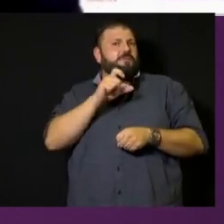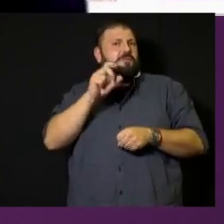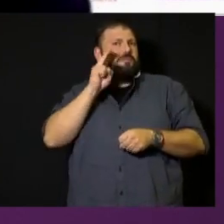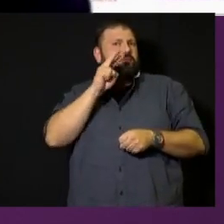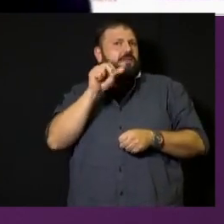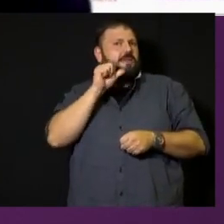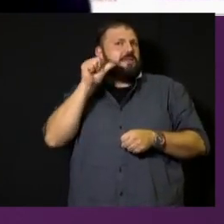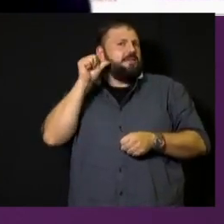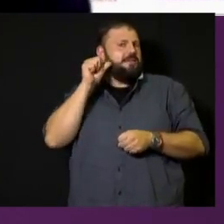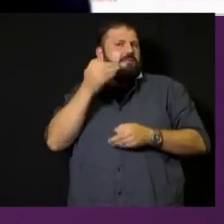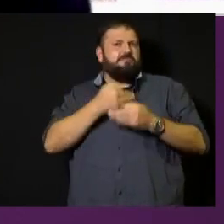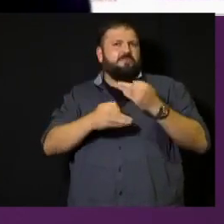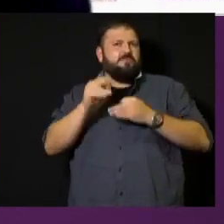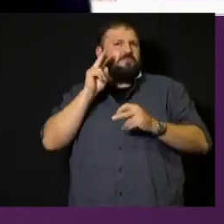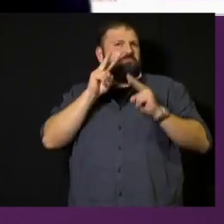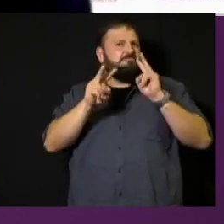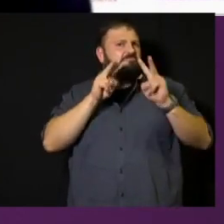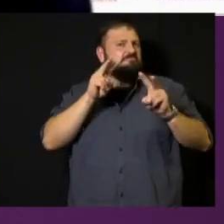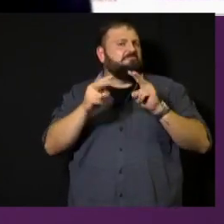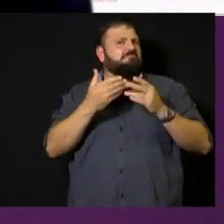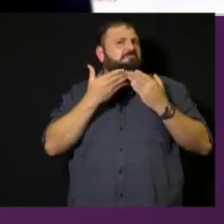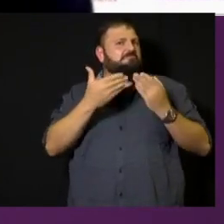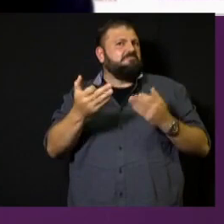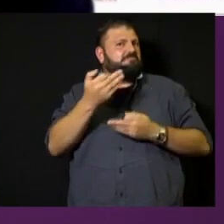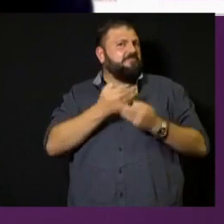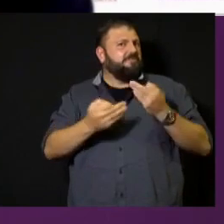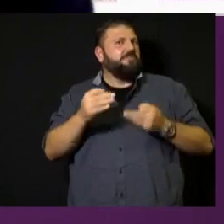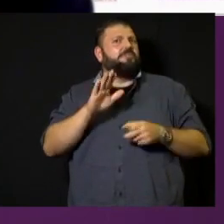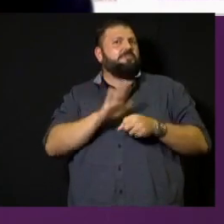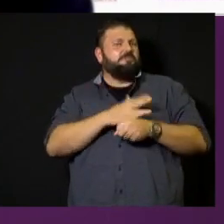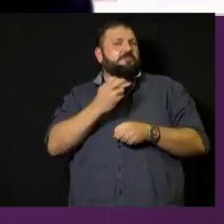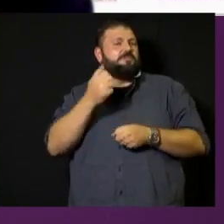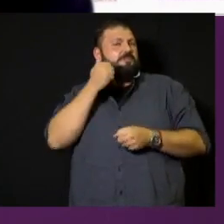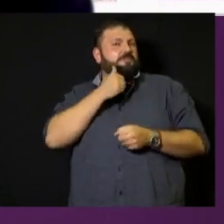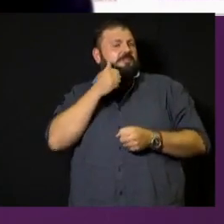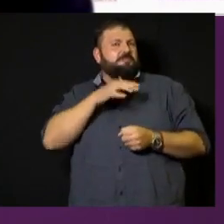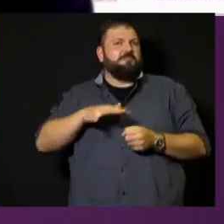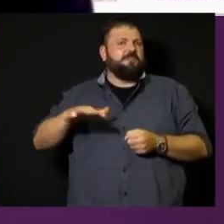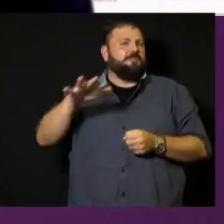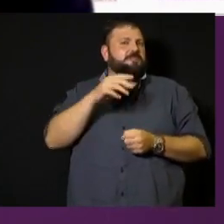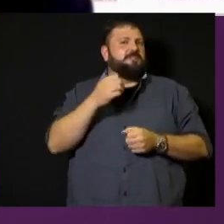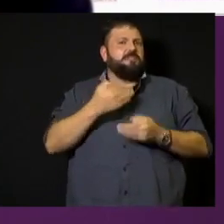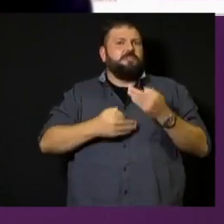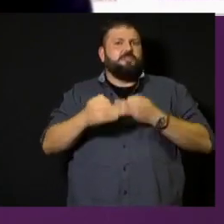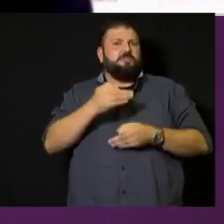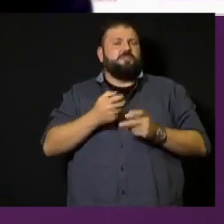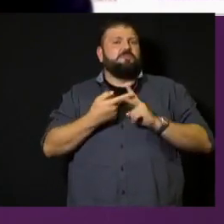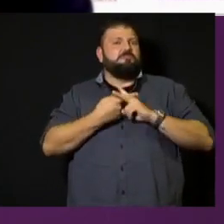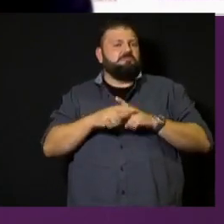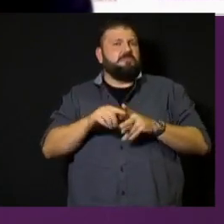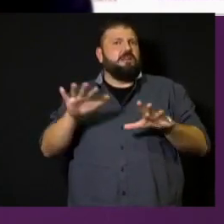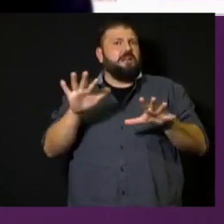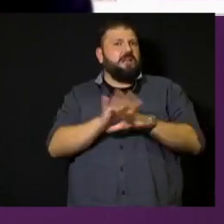heard. I think one of the keys is to act quickly. I don't know, but when